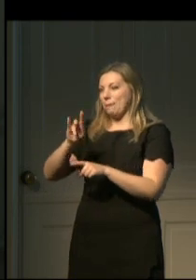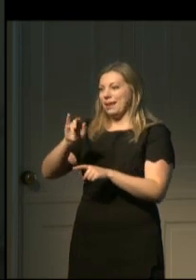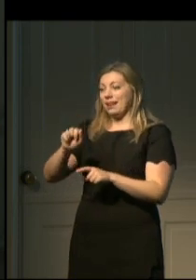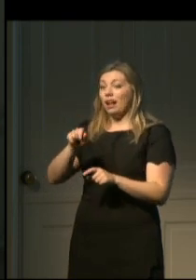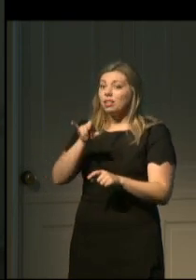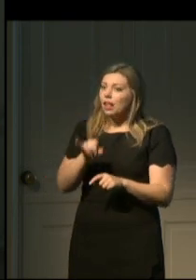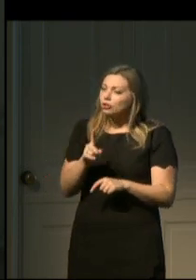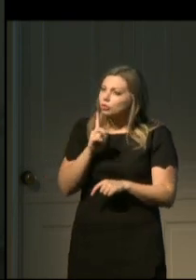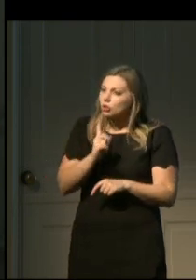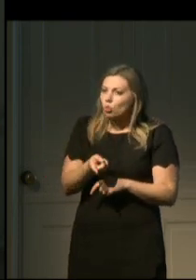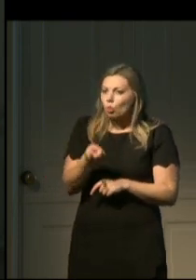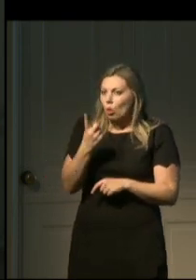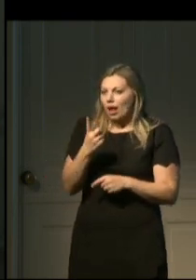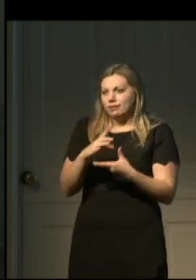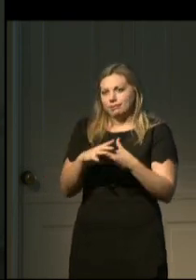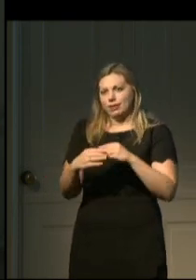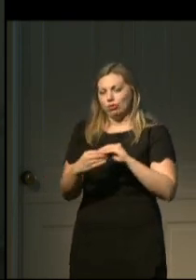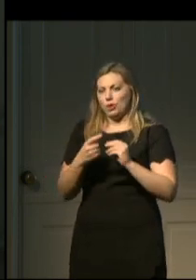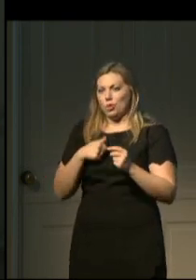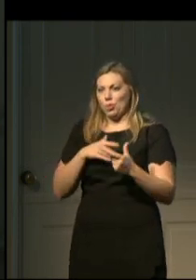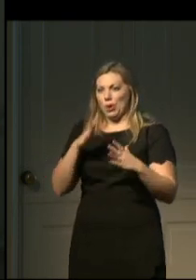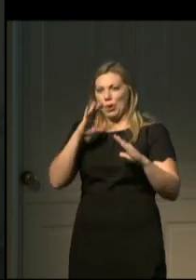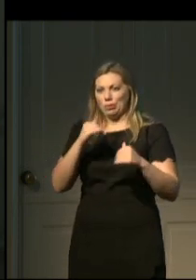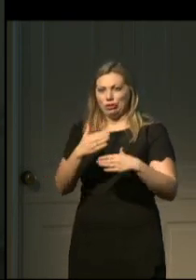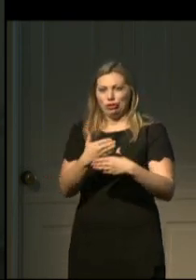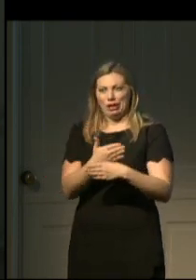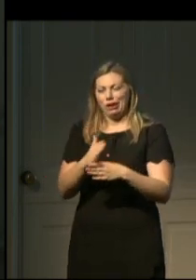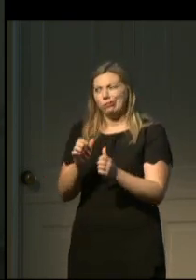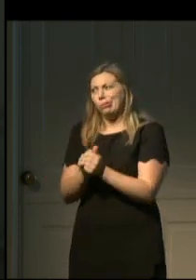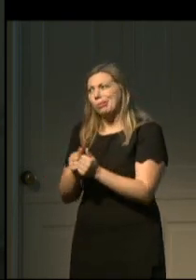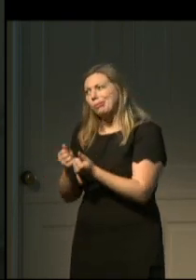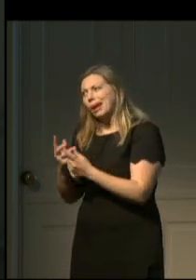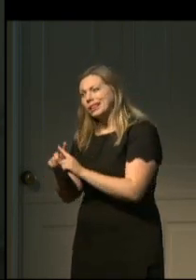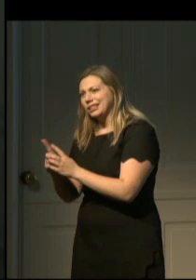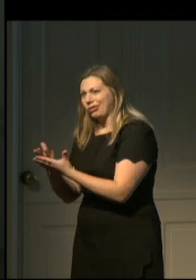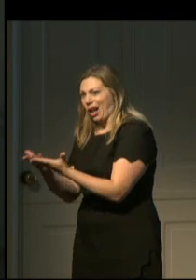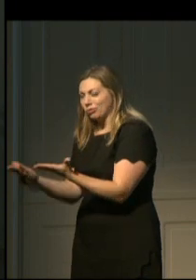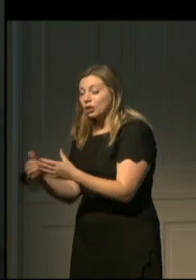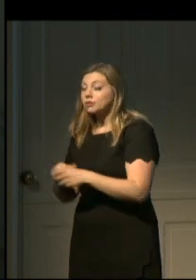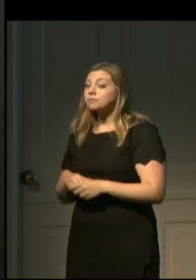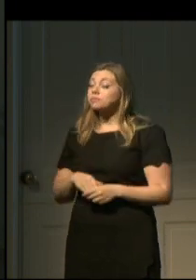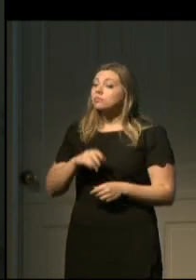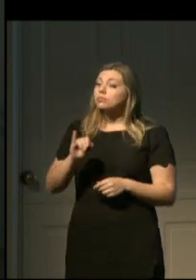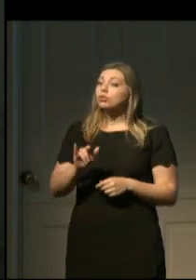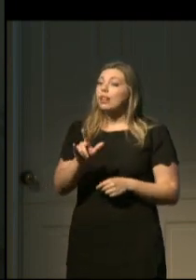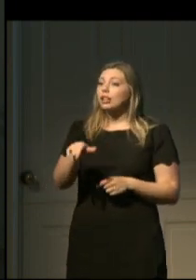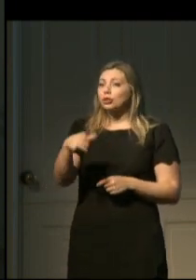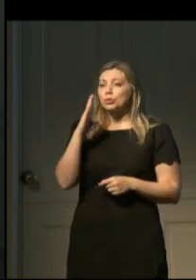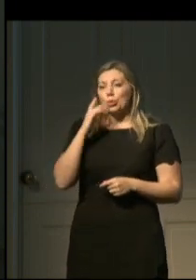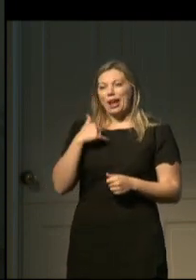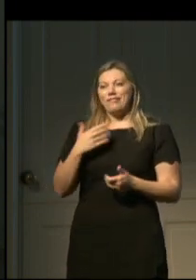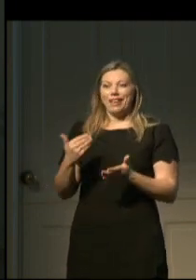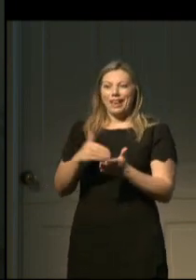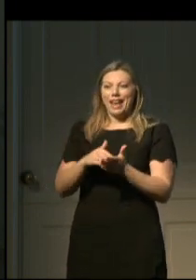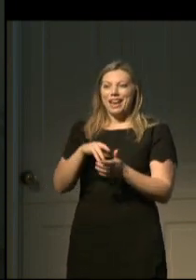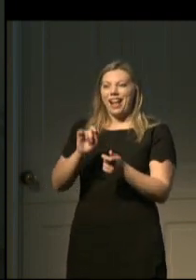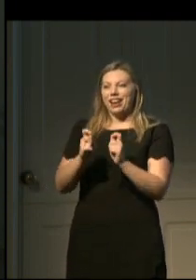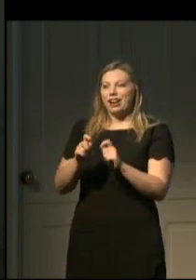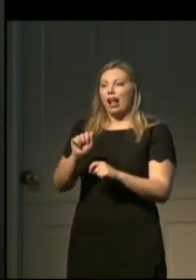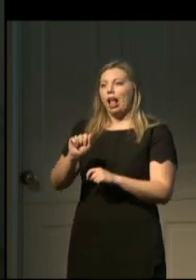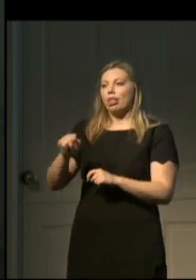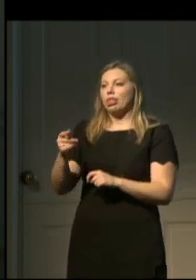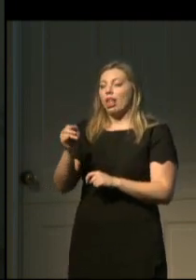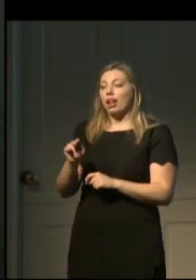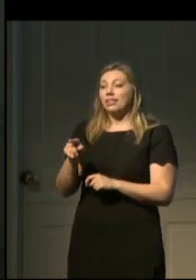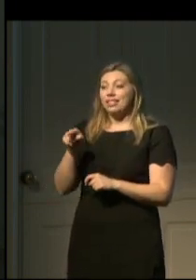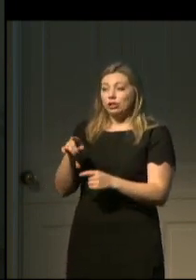ultimately hope to share. In July, I think as many of you know, we had another edit-a-thon, this one revolving around the